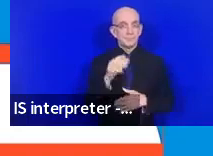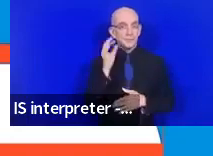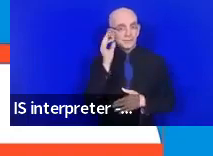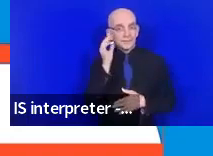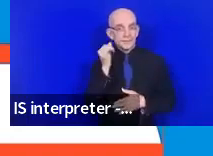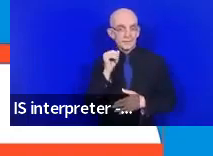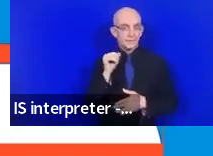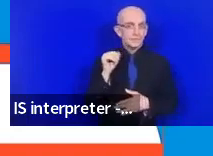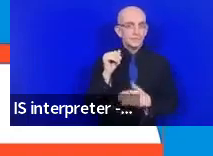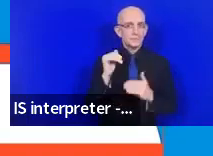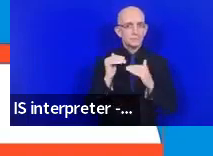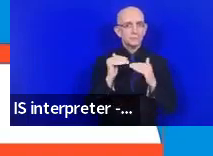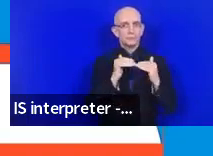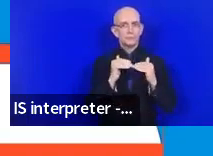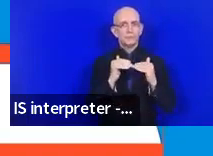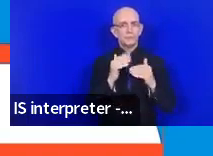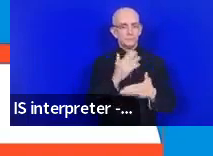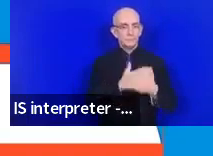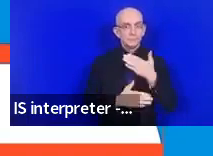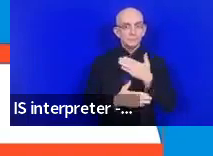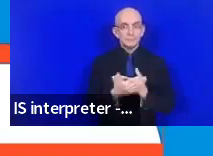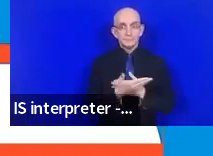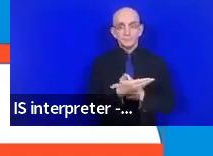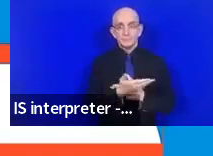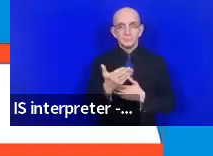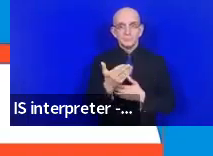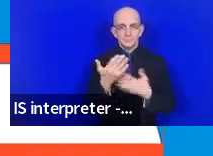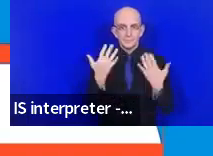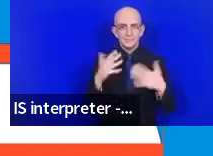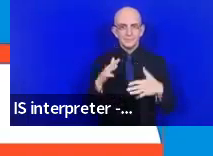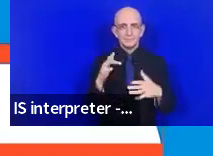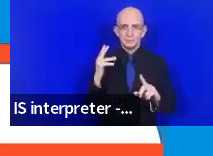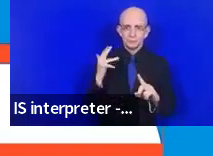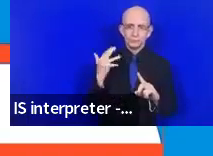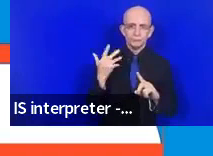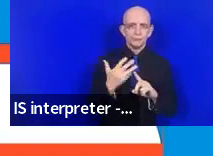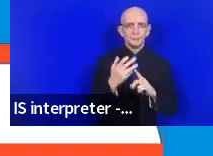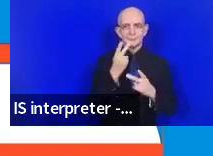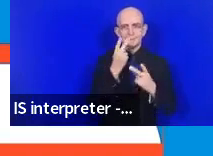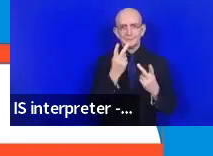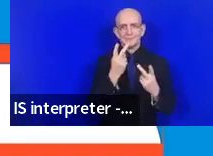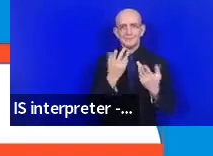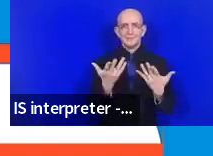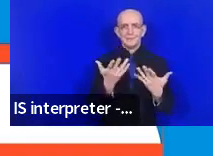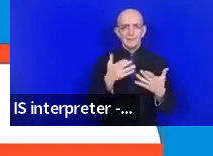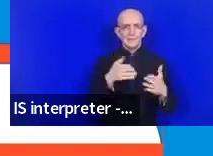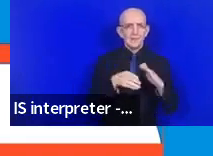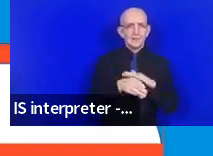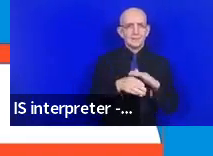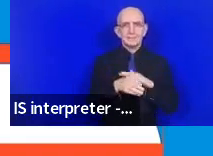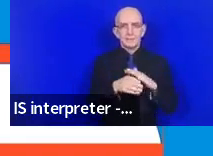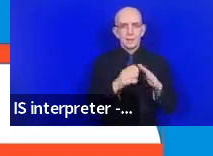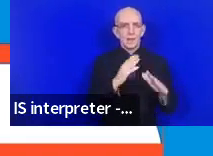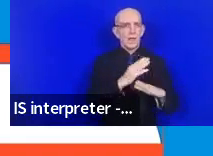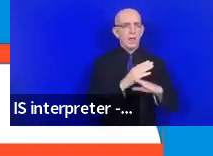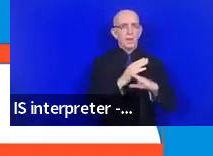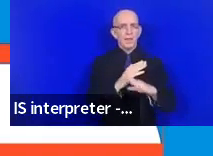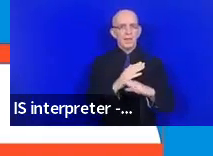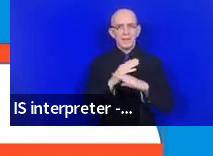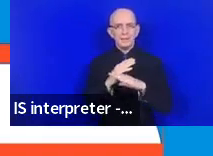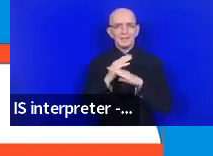Is comprised of feminists with disabilities who experience significant accessibility barriers